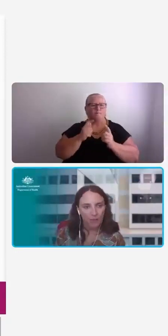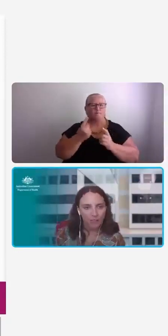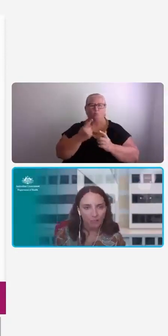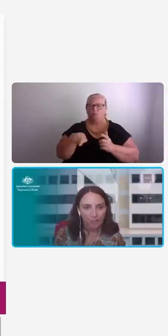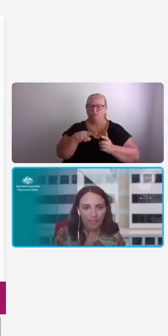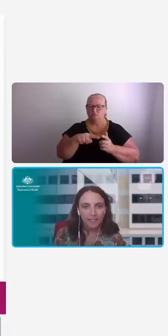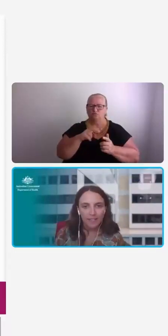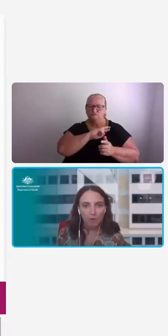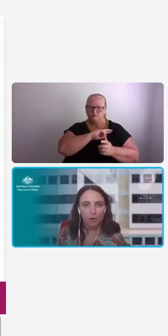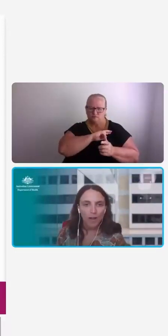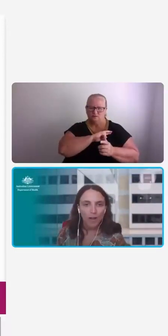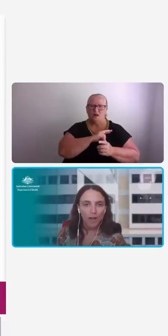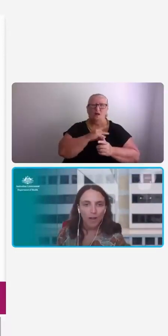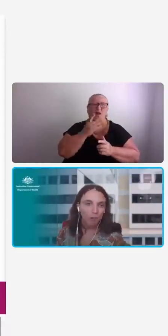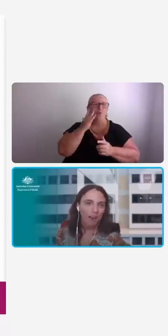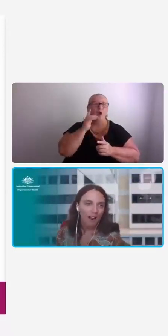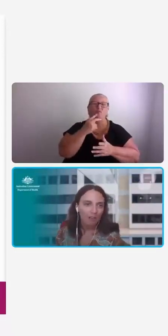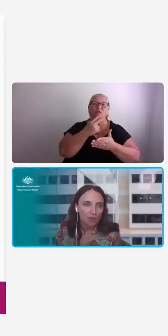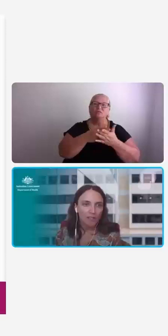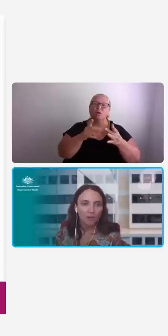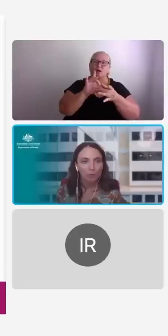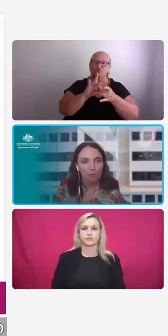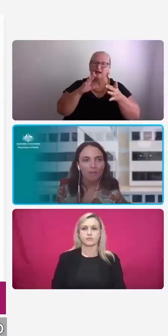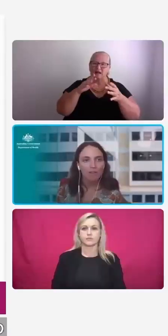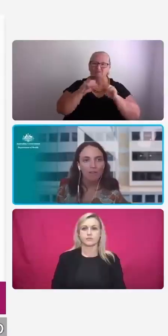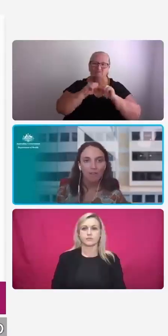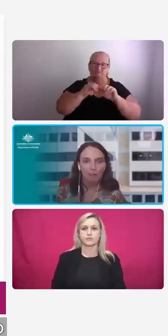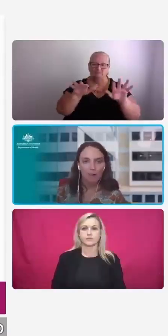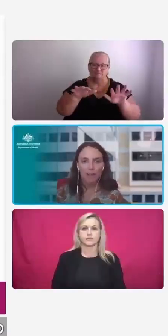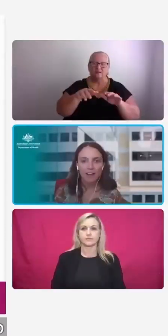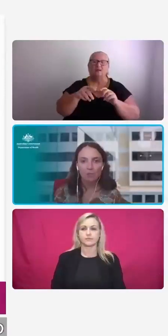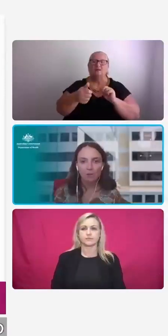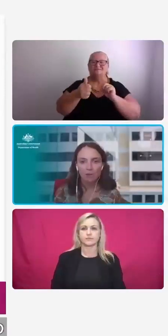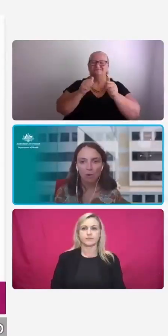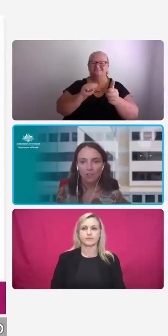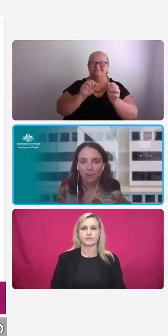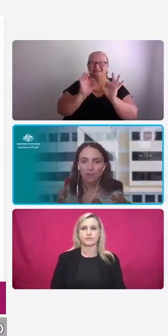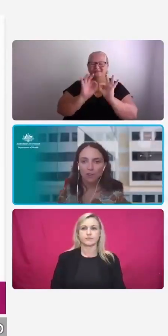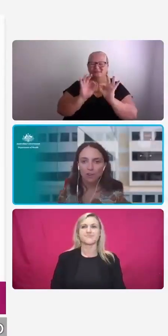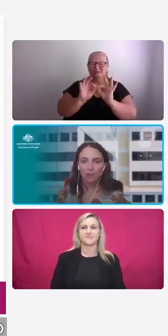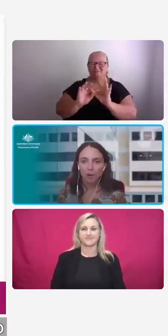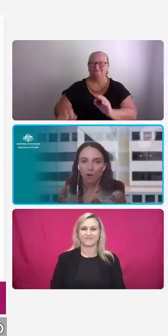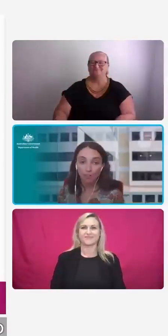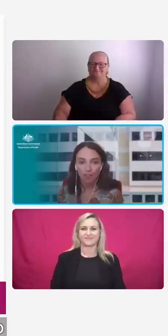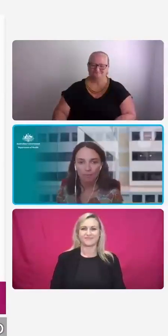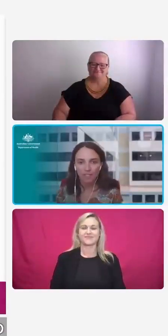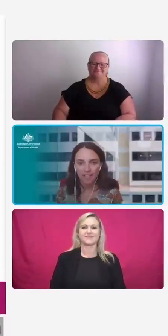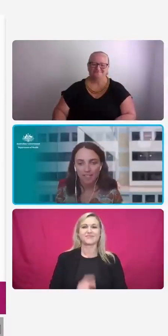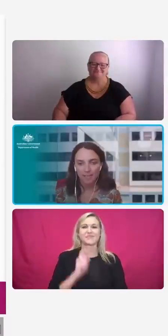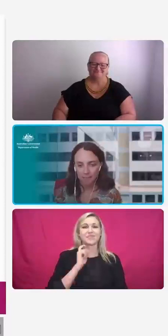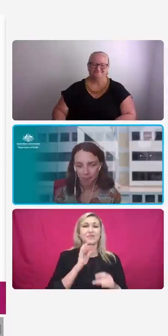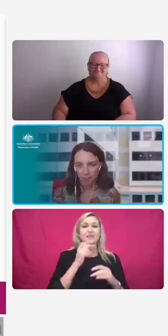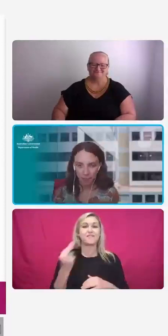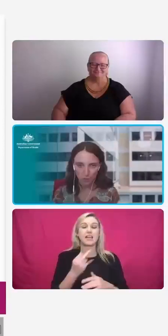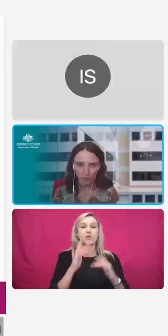the report is released, it will go out through our newsletter. It will be available online, and we'll also offer or develop